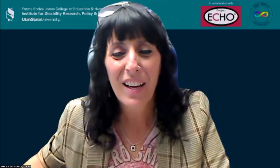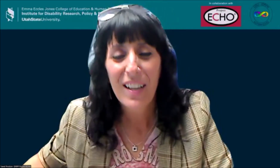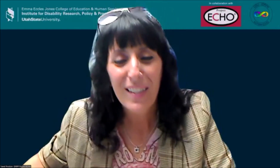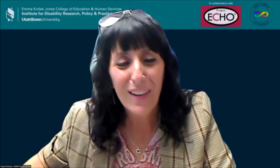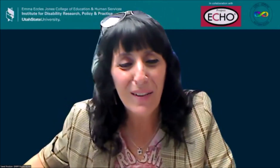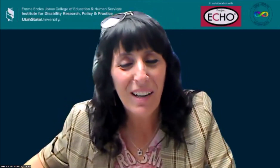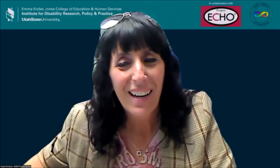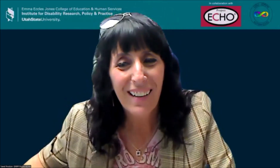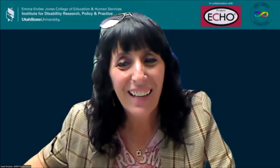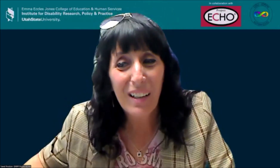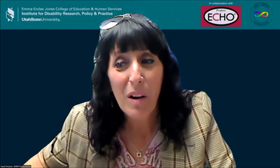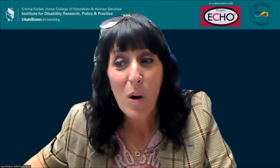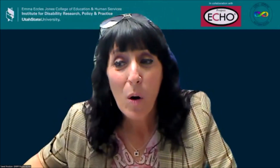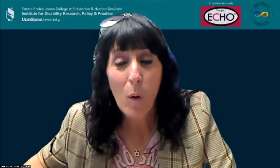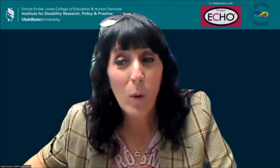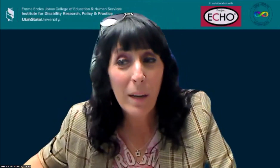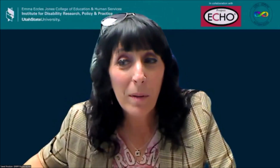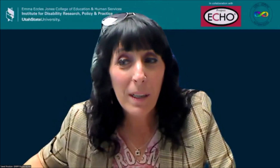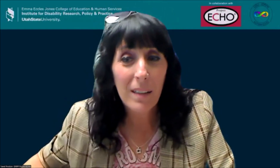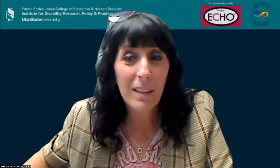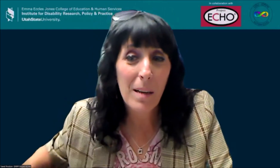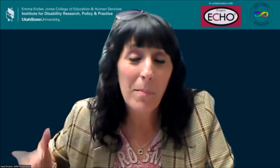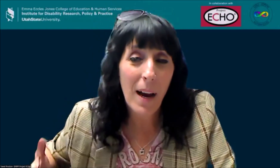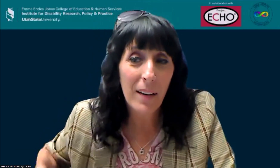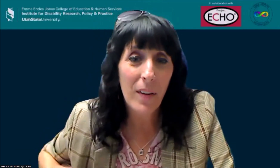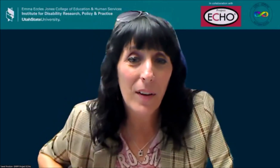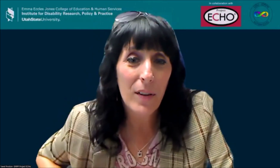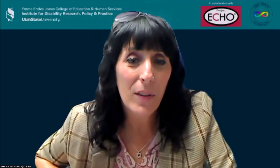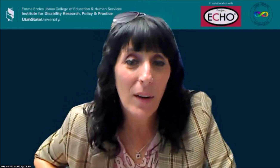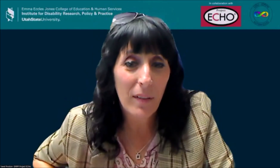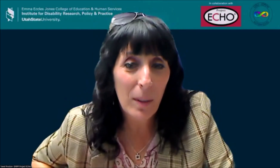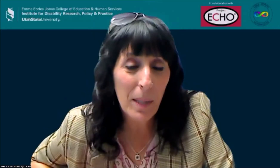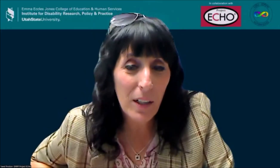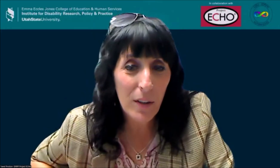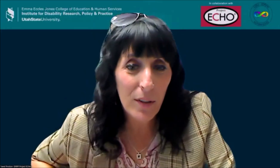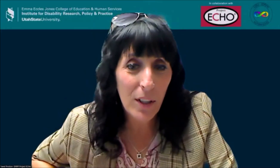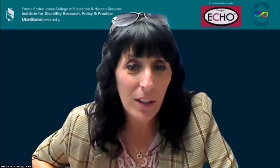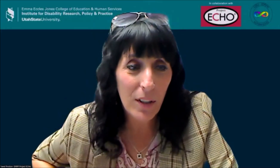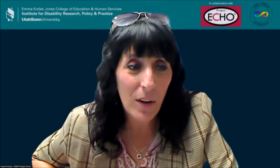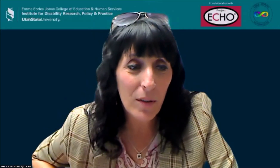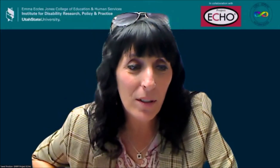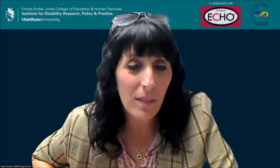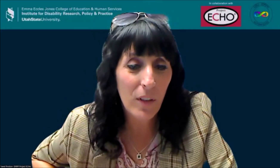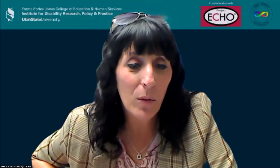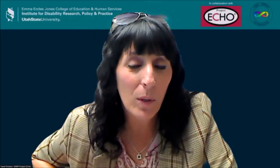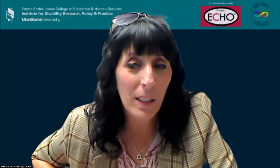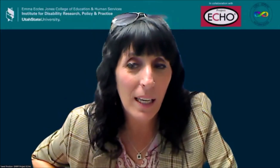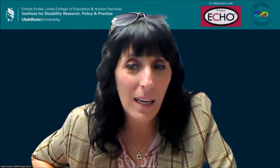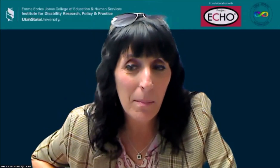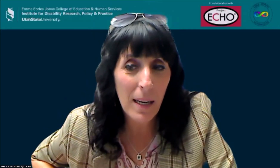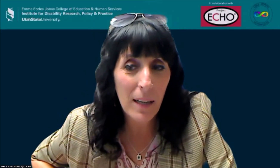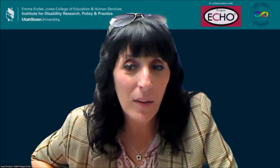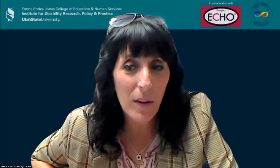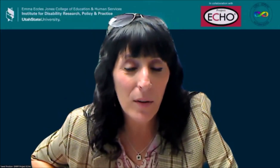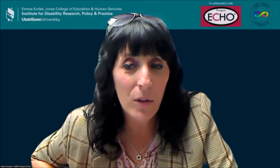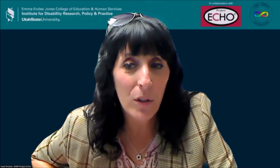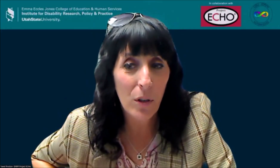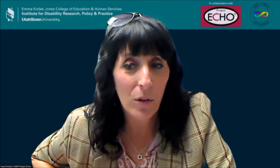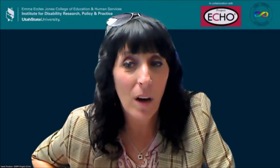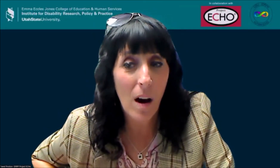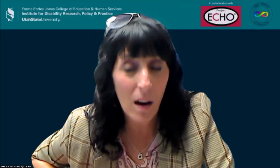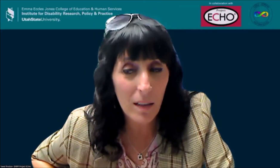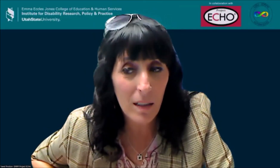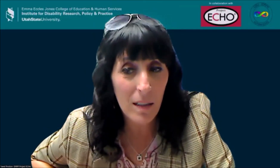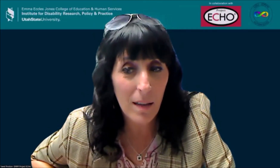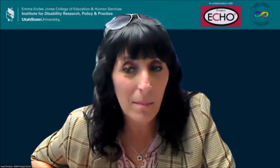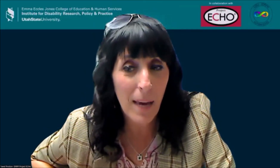I. So, okay, we will compile those. So everybody who took notes, if you will email those to